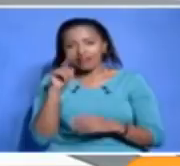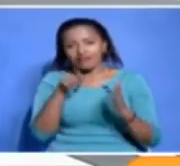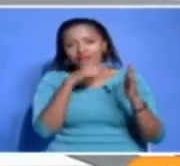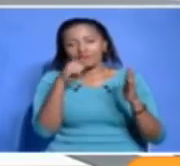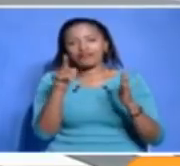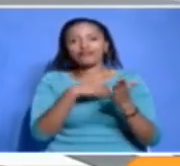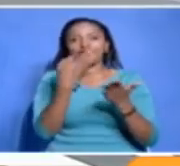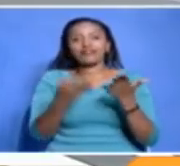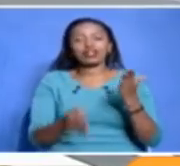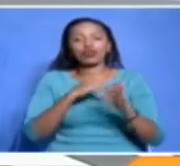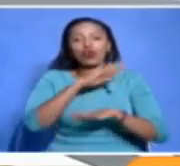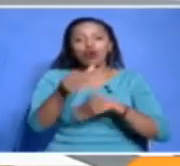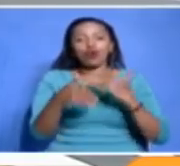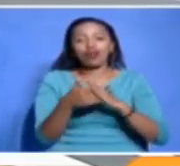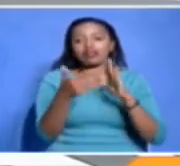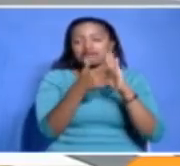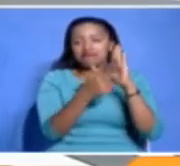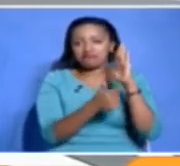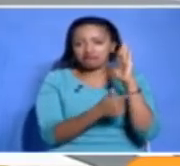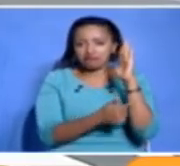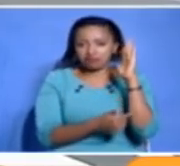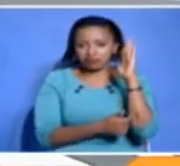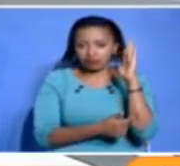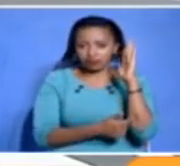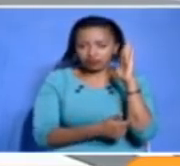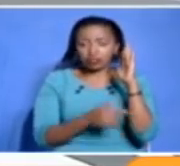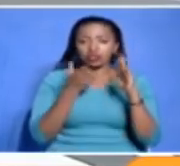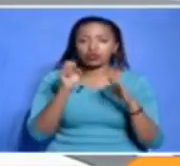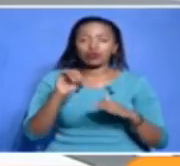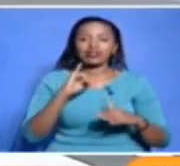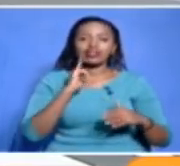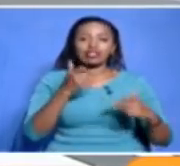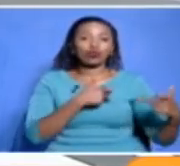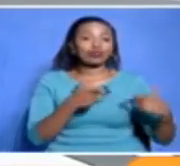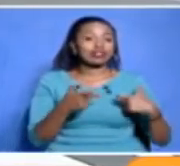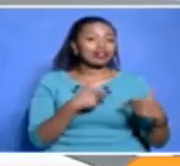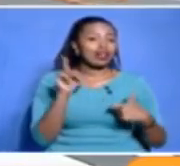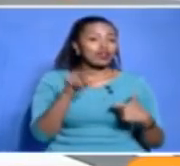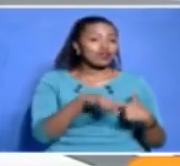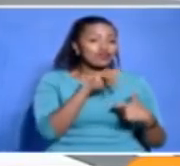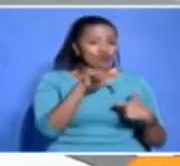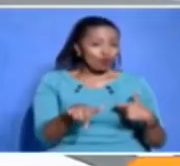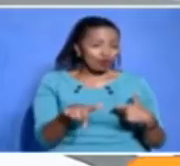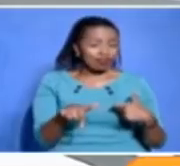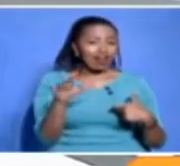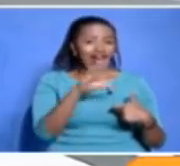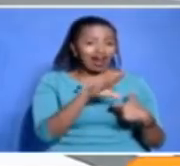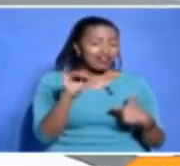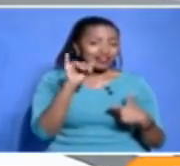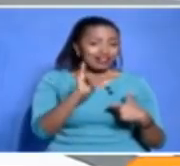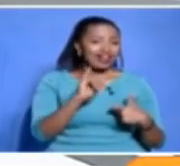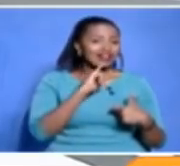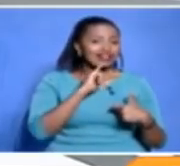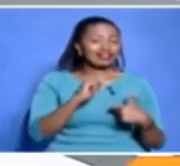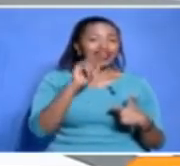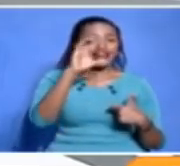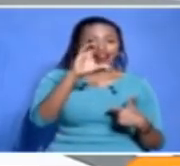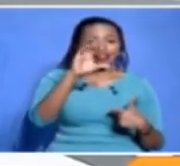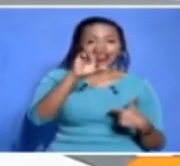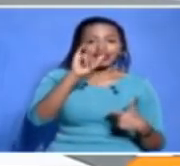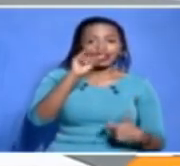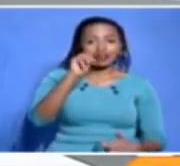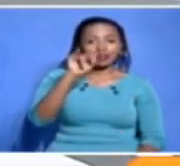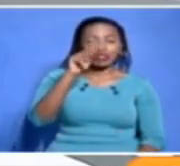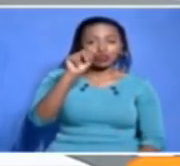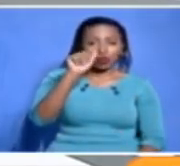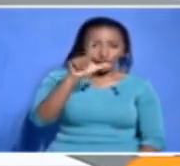have been prescribed in the act. So it's actually considered not malpractice, it is actually a criminal offense. So you can either go